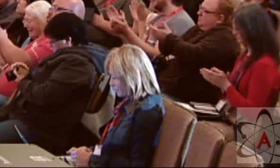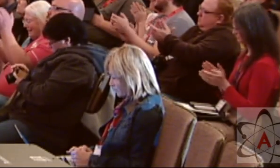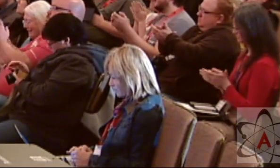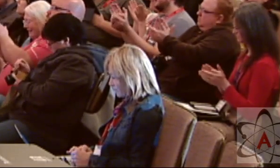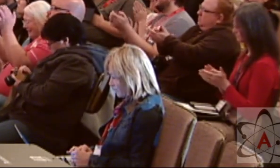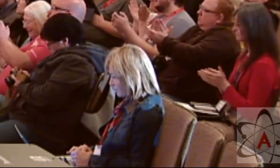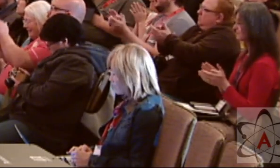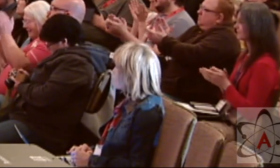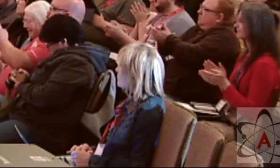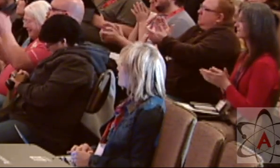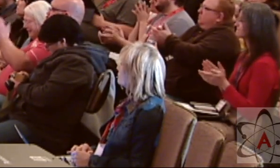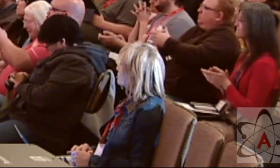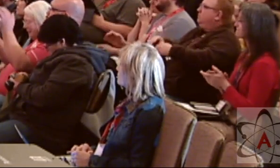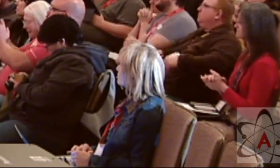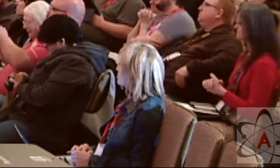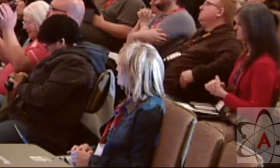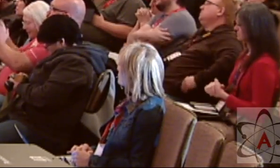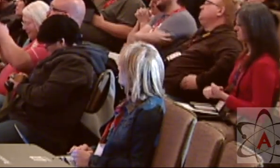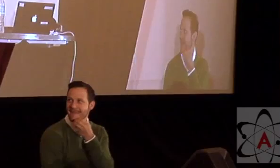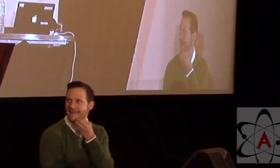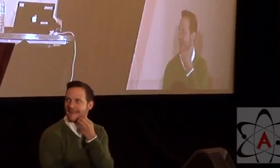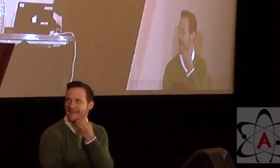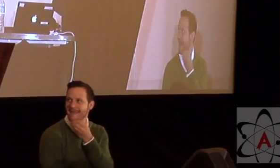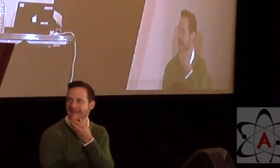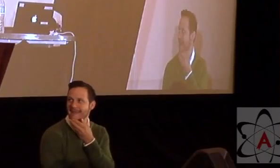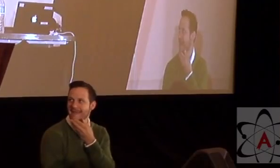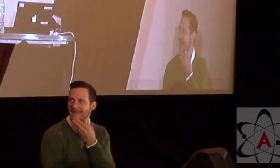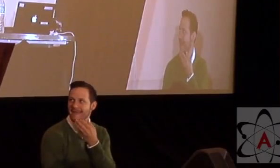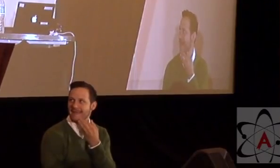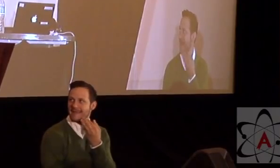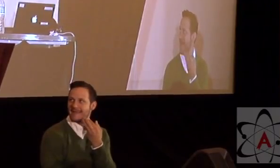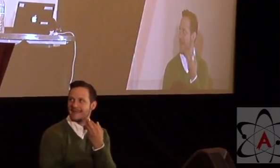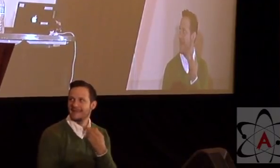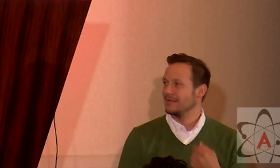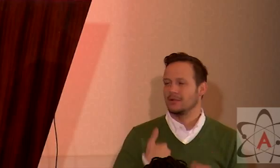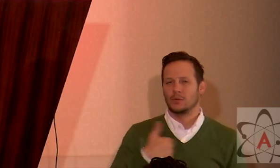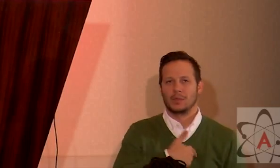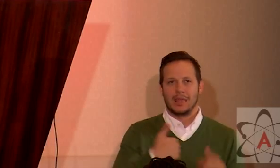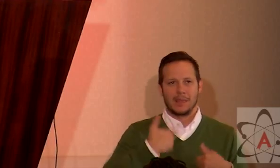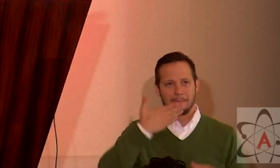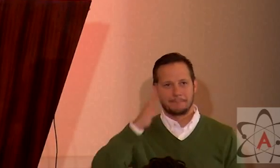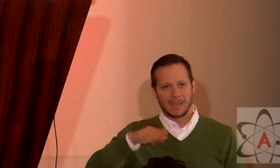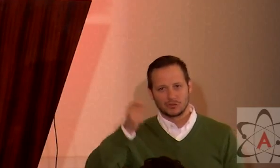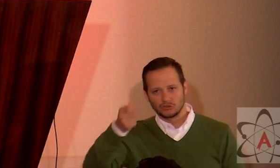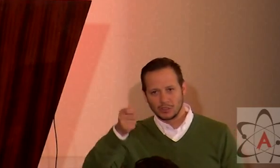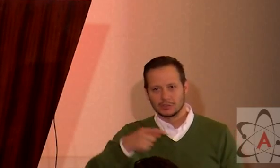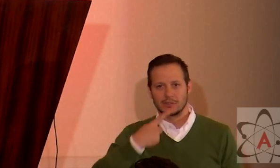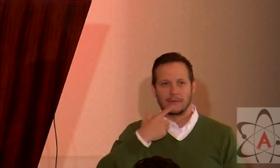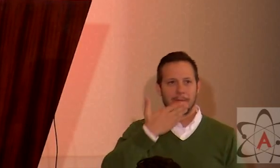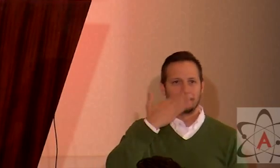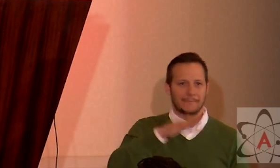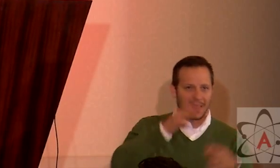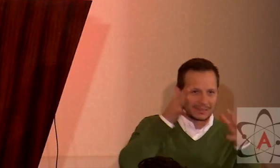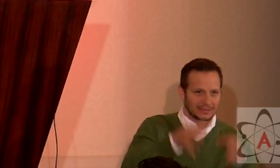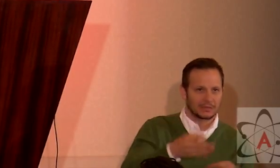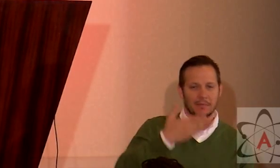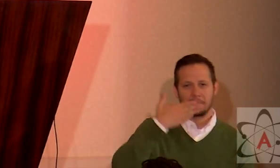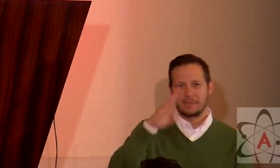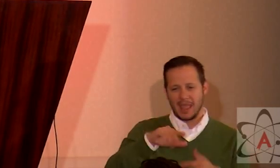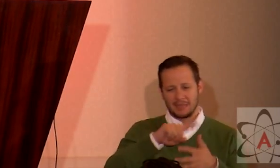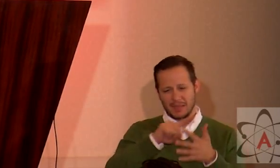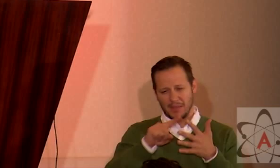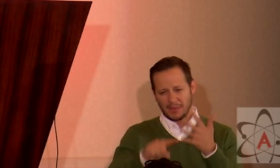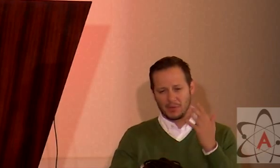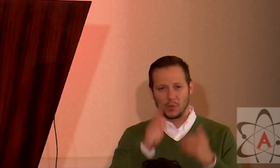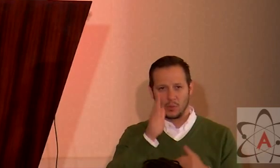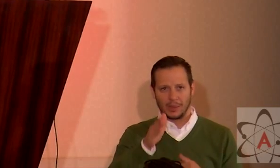We're going to be good. We're going to prevail. We got bad judges around. There are going to be bad decisions. Bad things are going to happen.